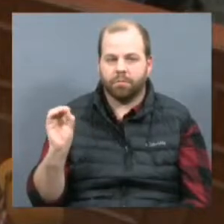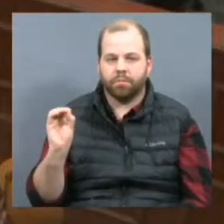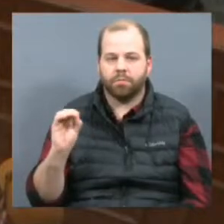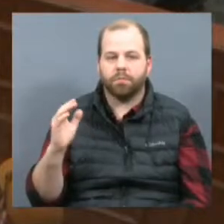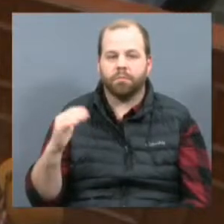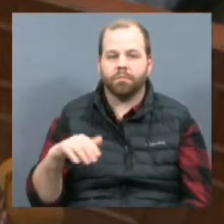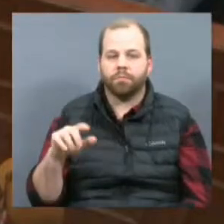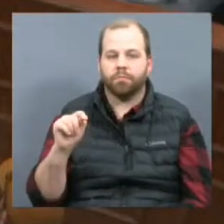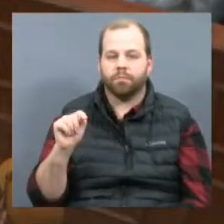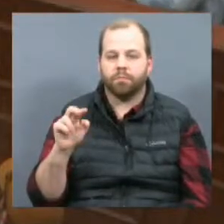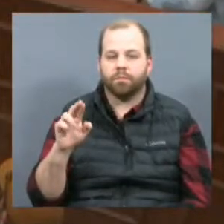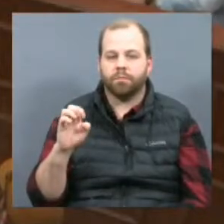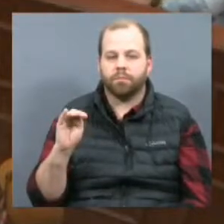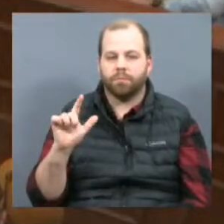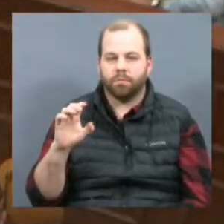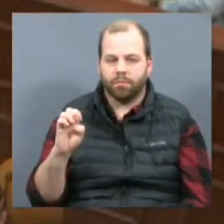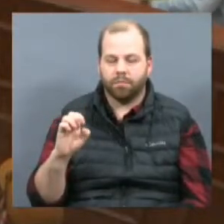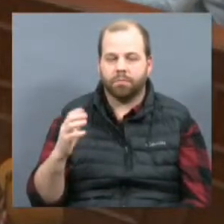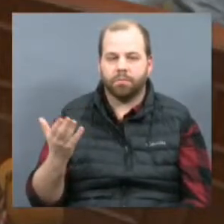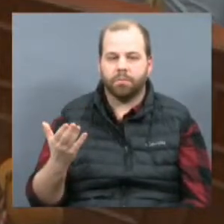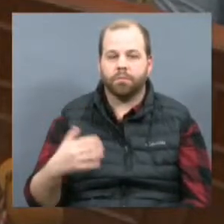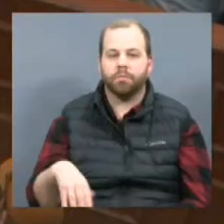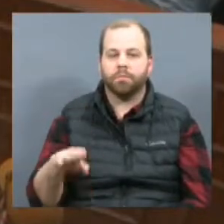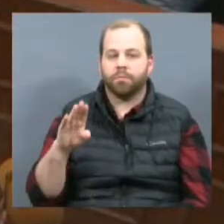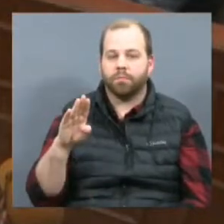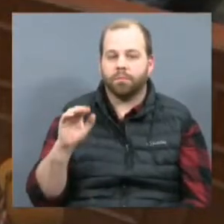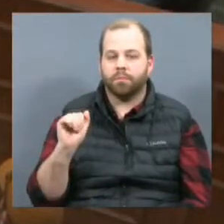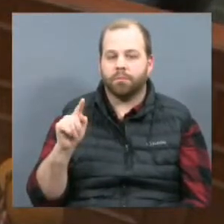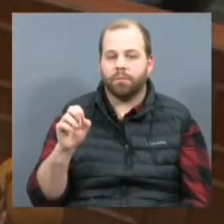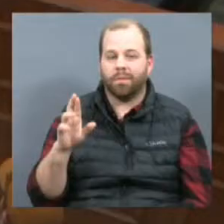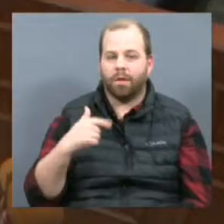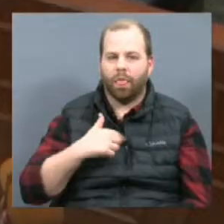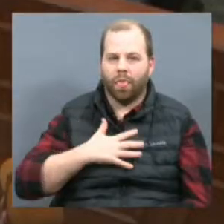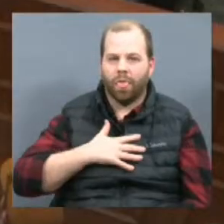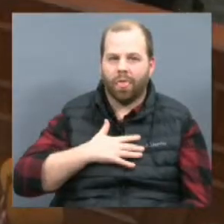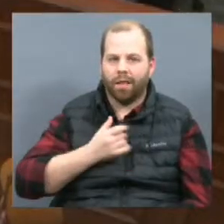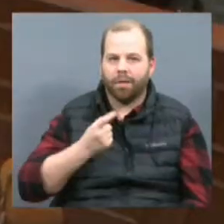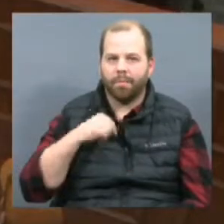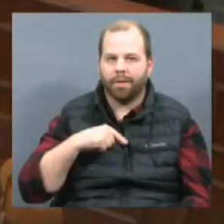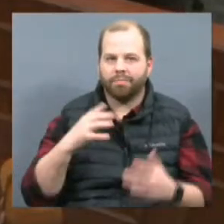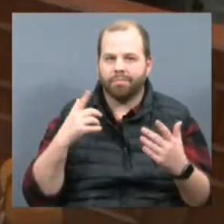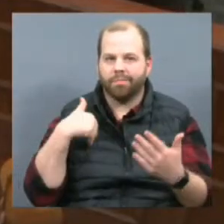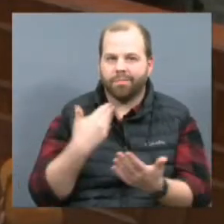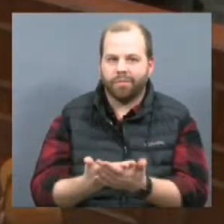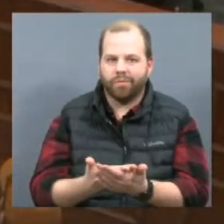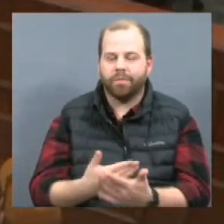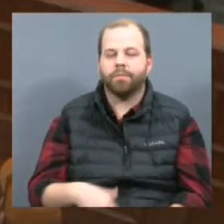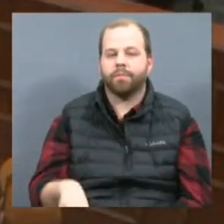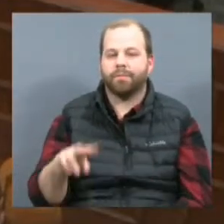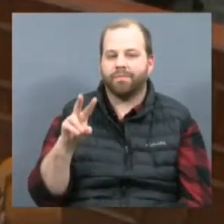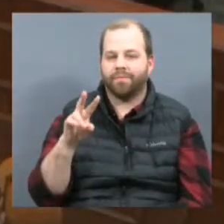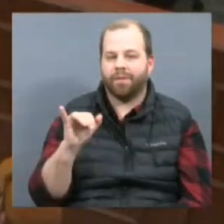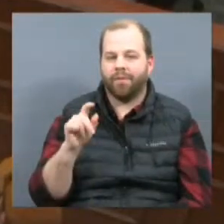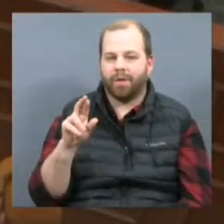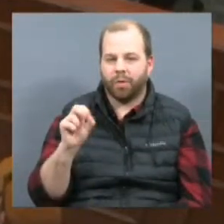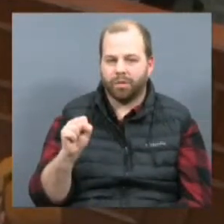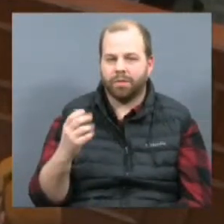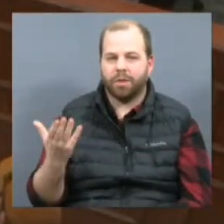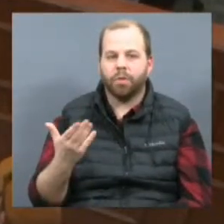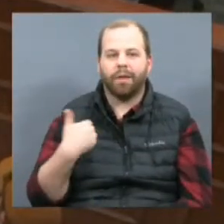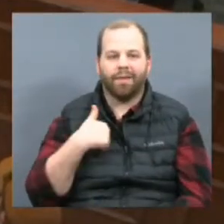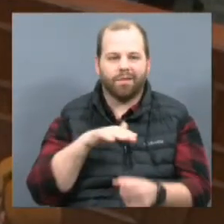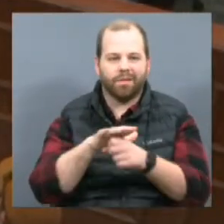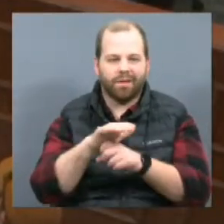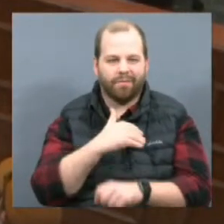Trimble? Present. Baxter? A little out of breath, but I'm here. Vickers? Present. We have a